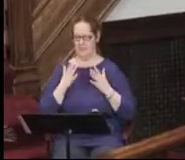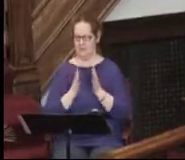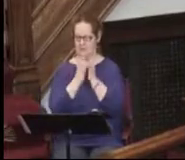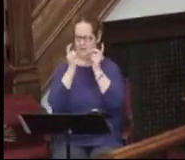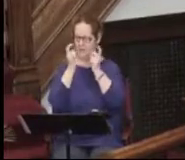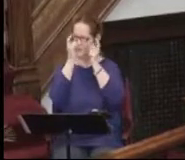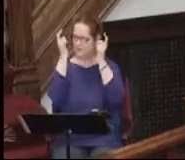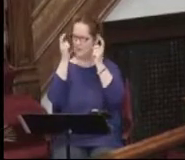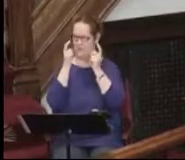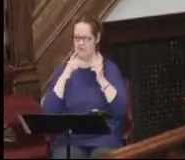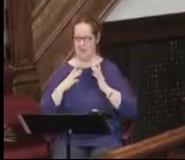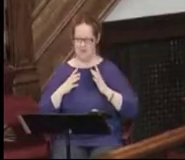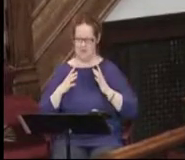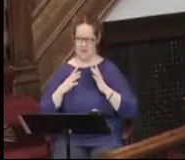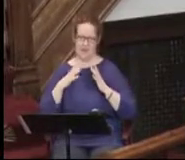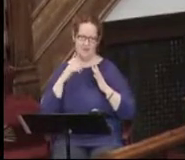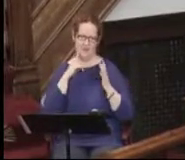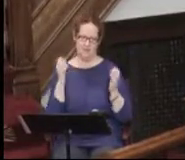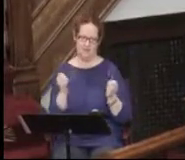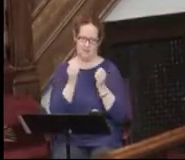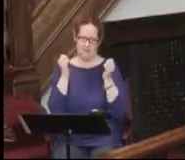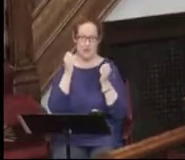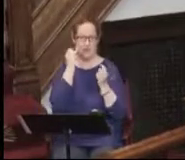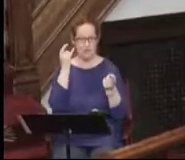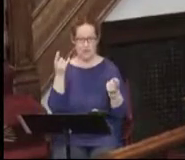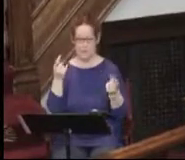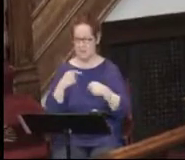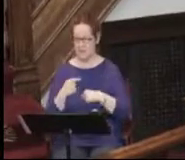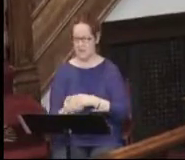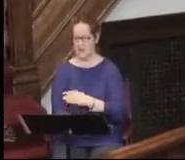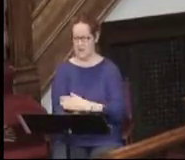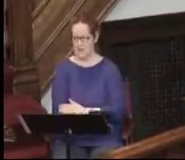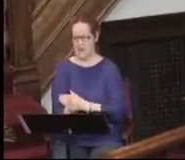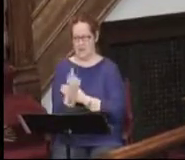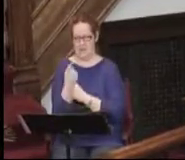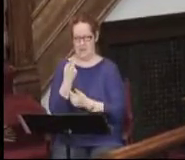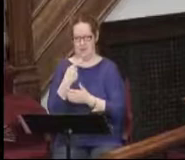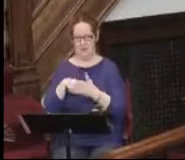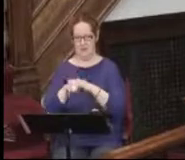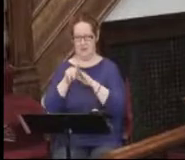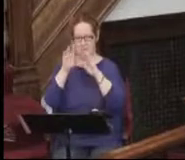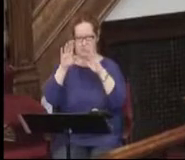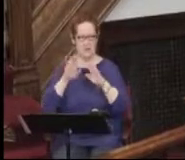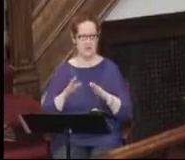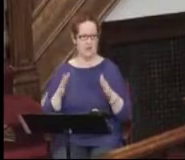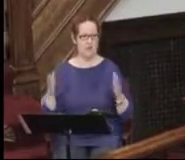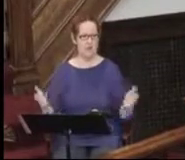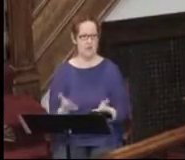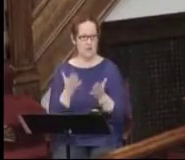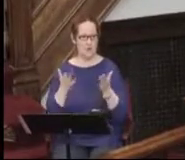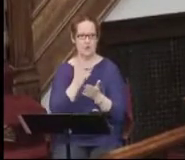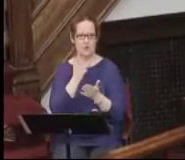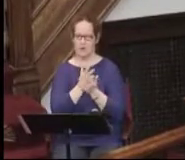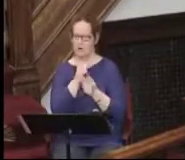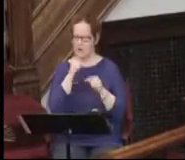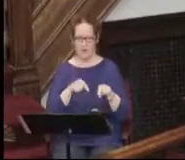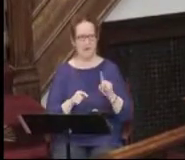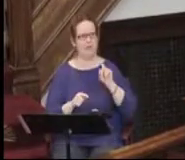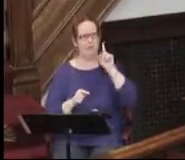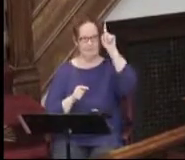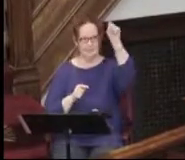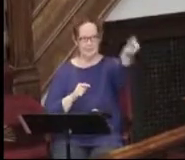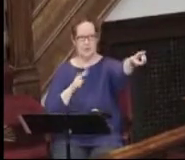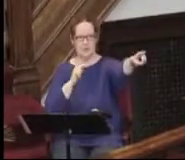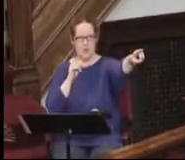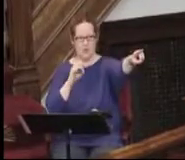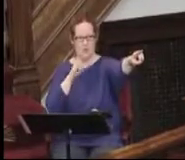of this holiday for Easter. If you are coming to the 9 and the 11 next Sunday, we encourage you to park at the No Frills parking lot away